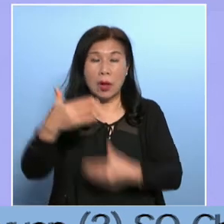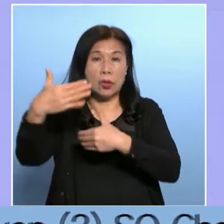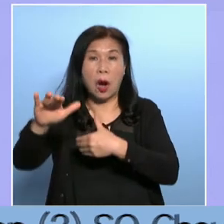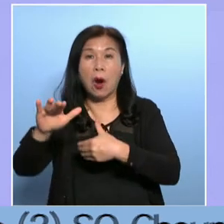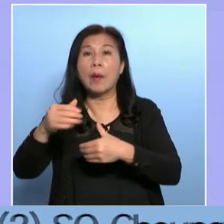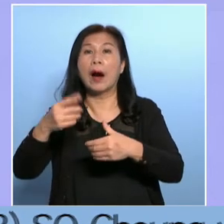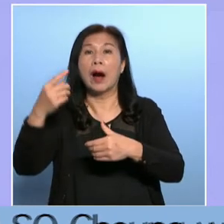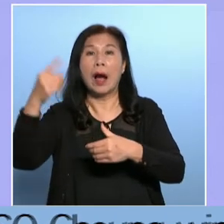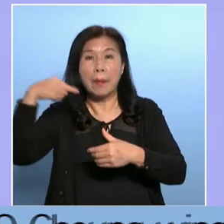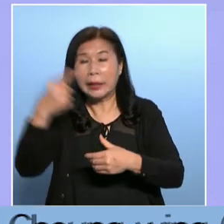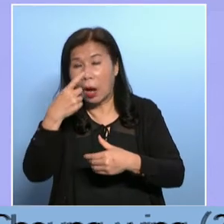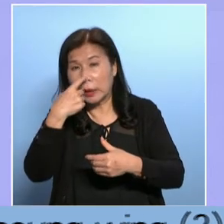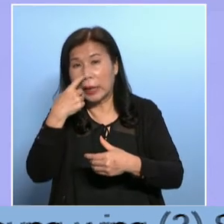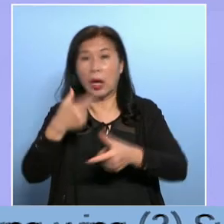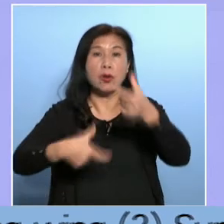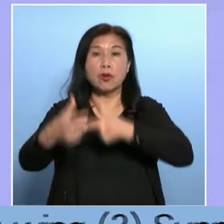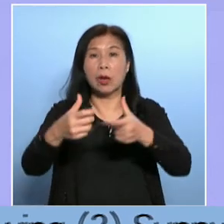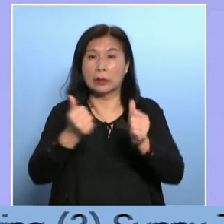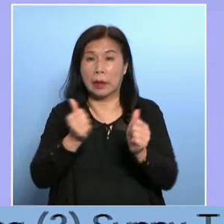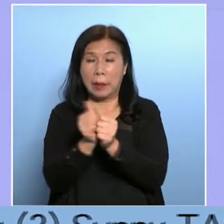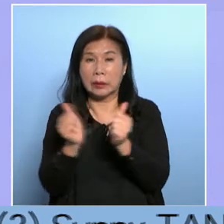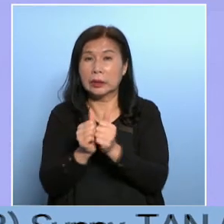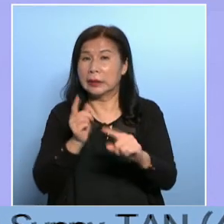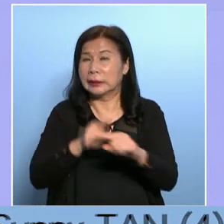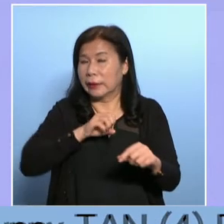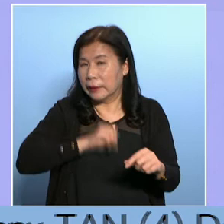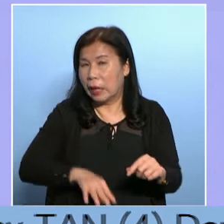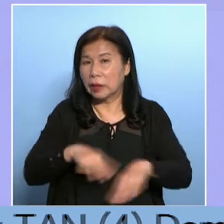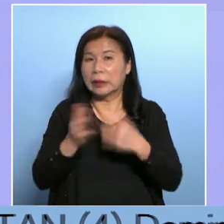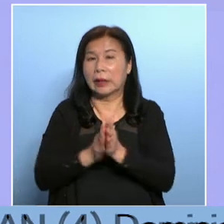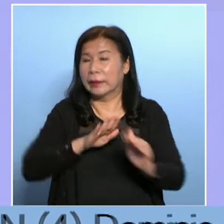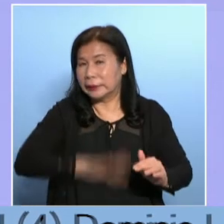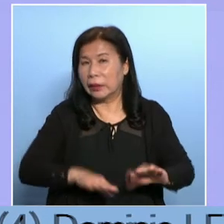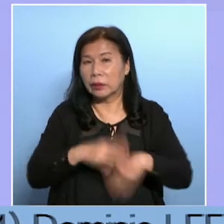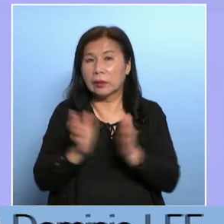sectors are hard hit. A lot of foreign investors could not